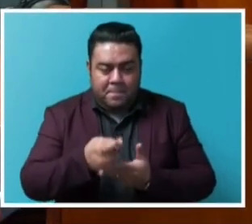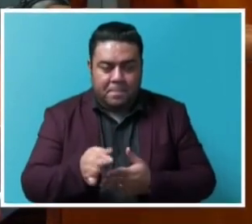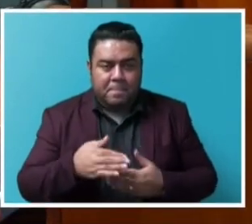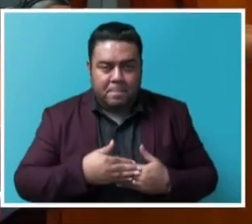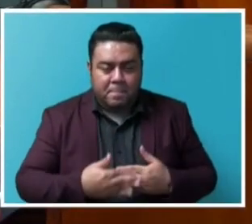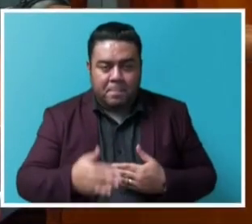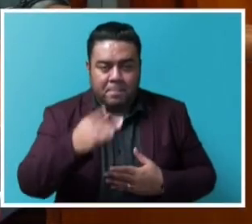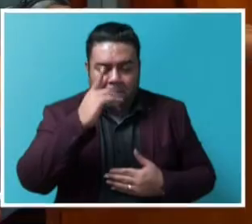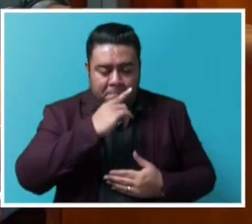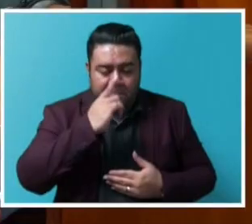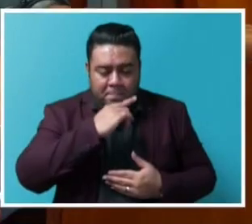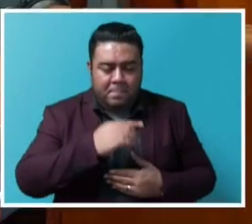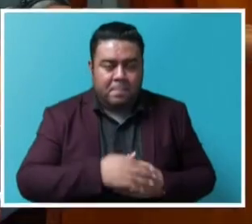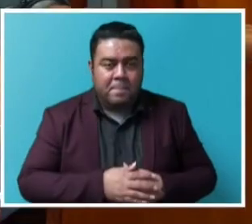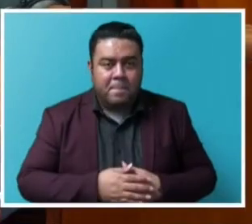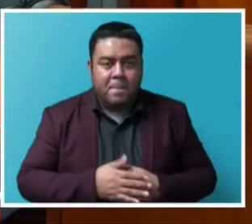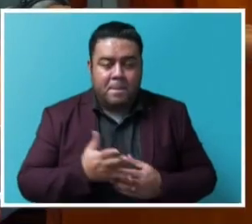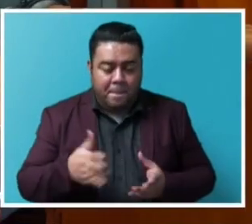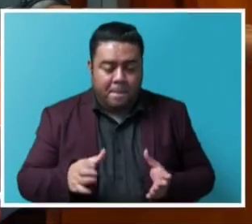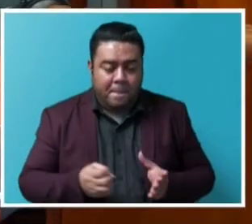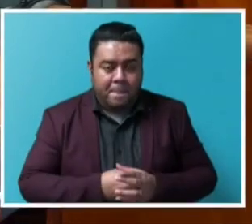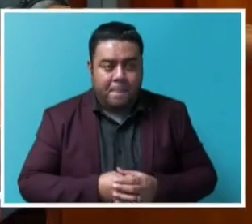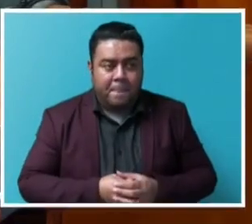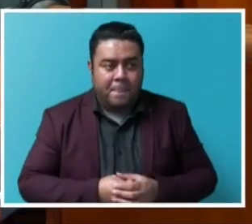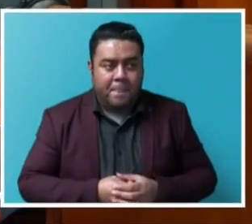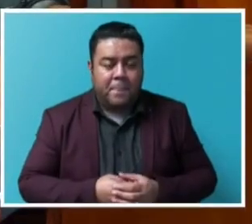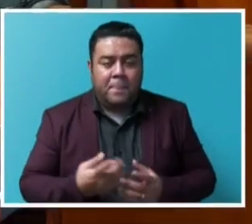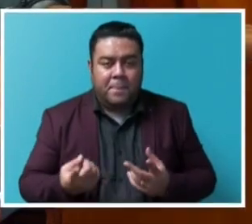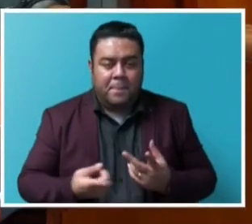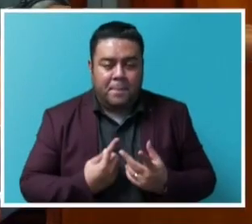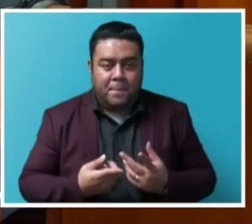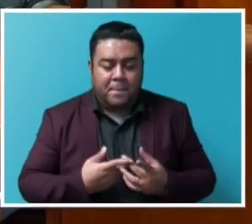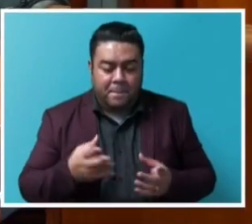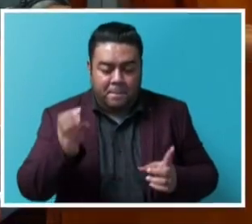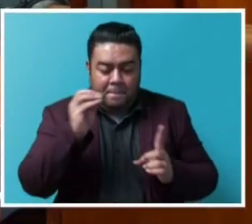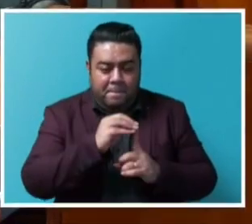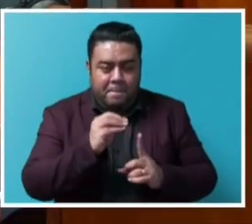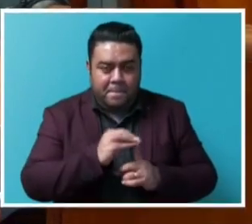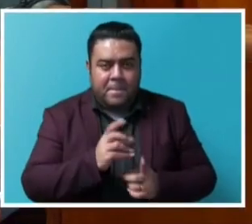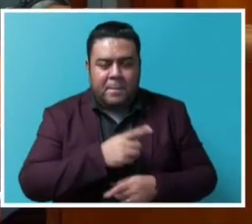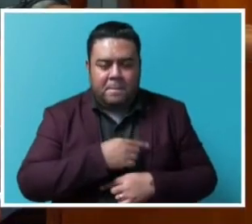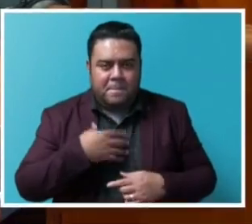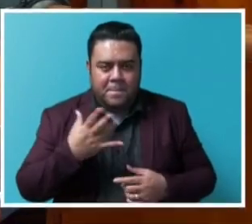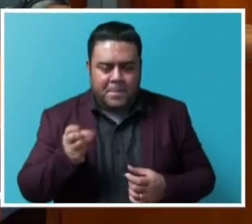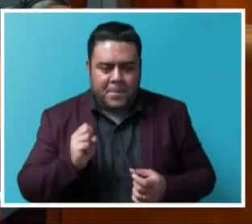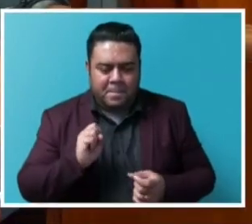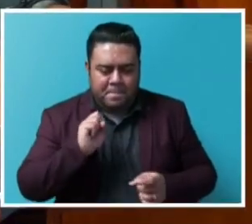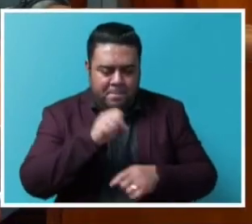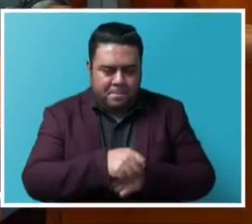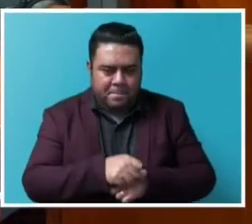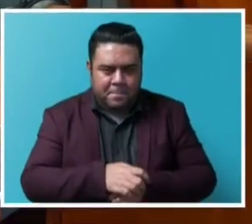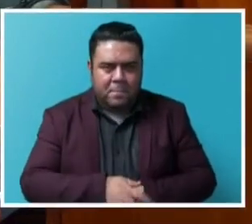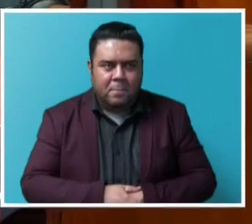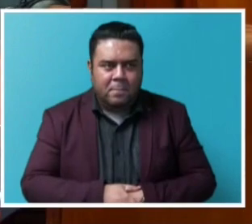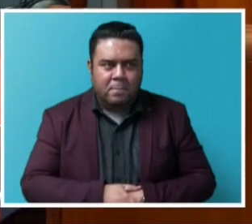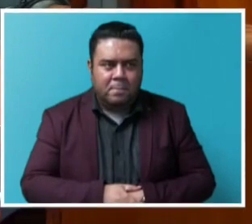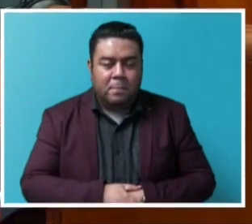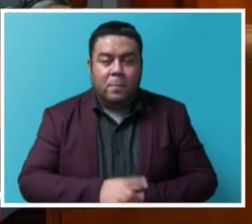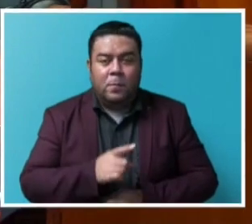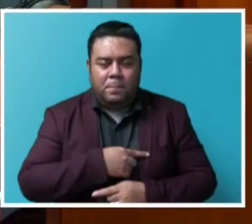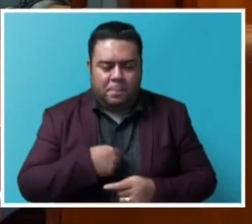people, their aspirations, and the obstacles we must overcome. We are